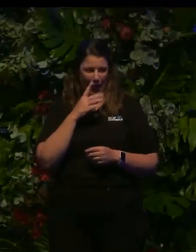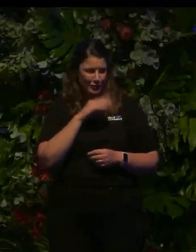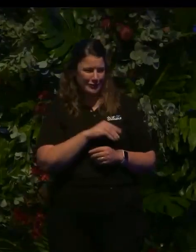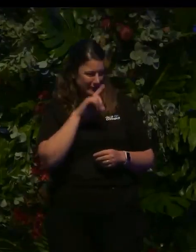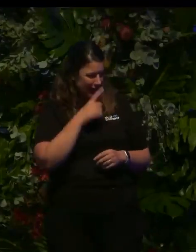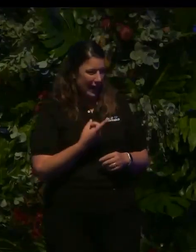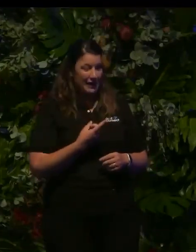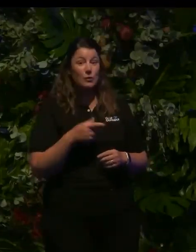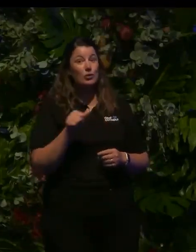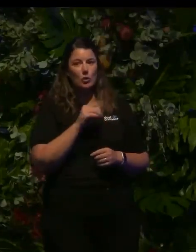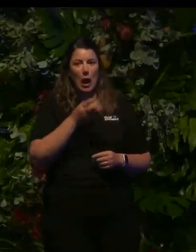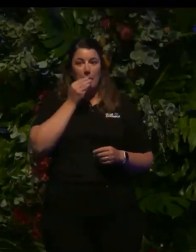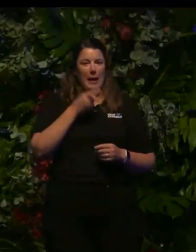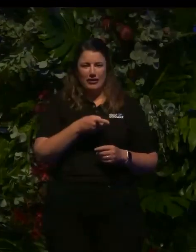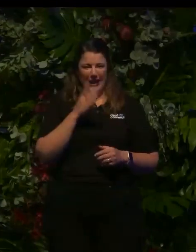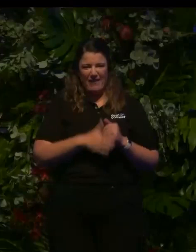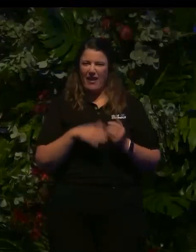when it's supposed to, but.